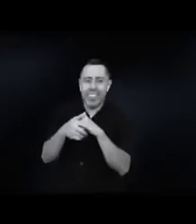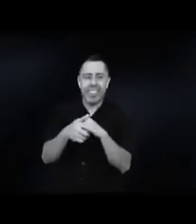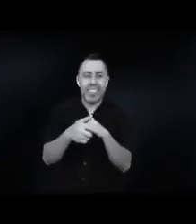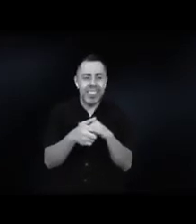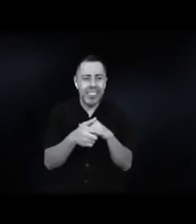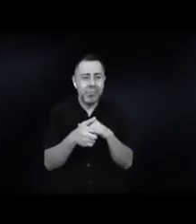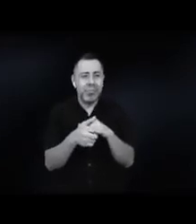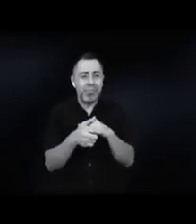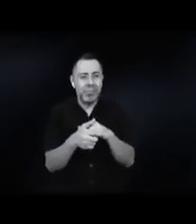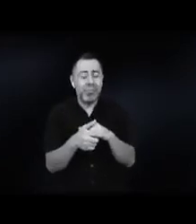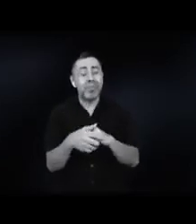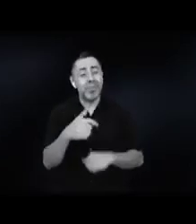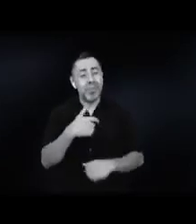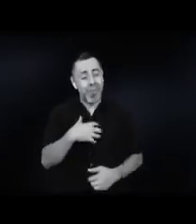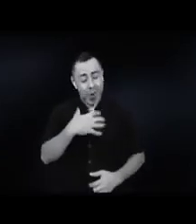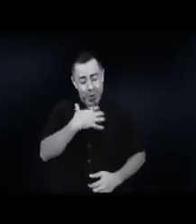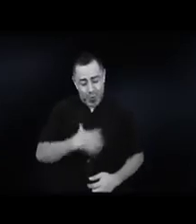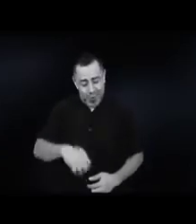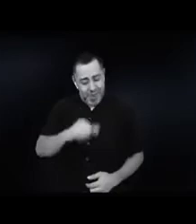leaf